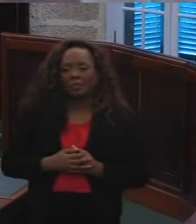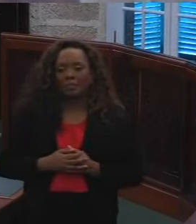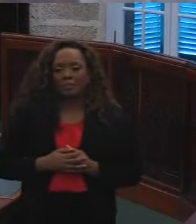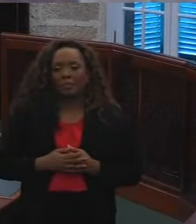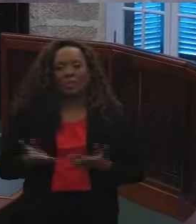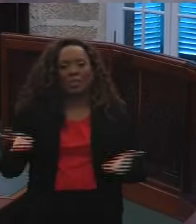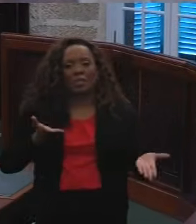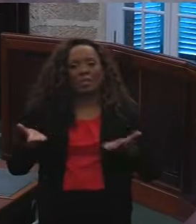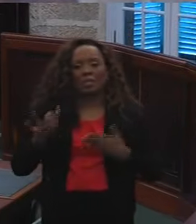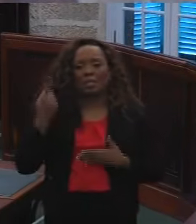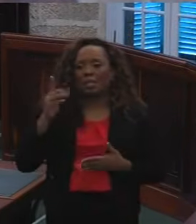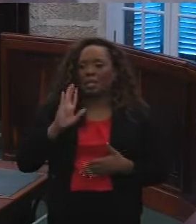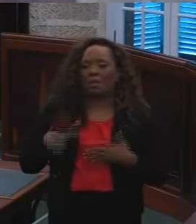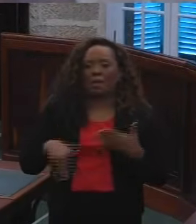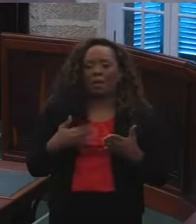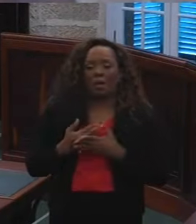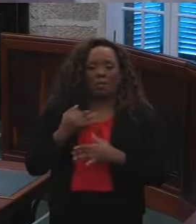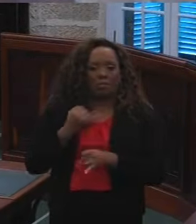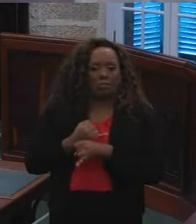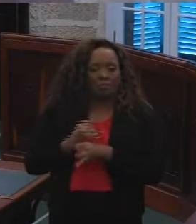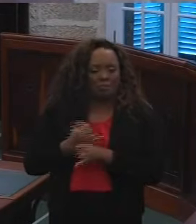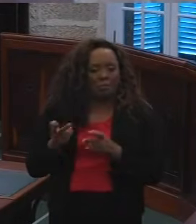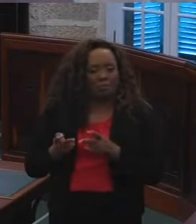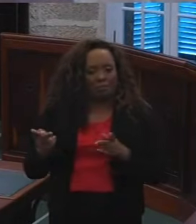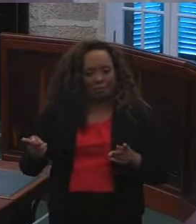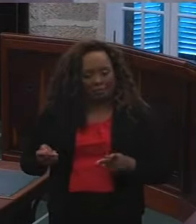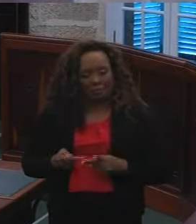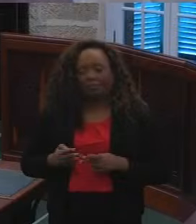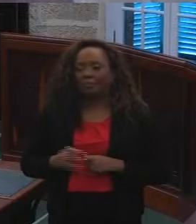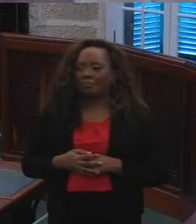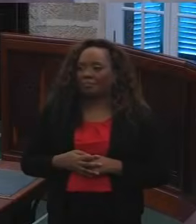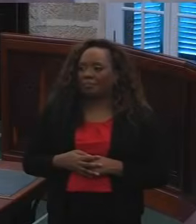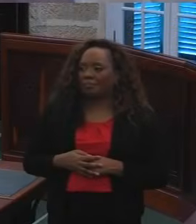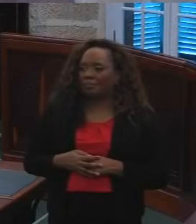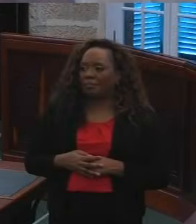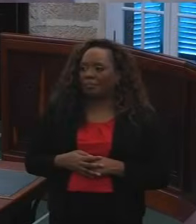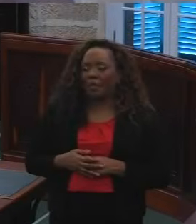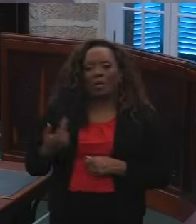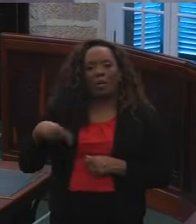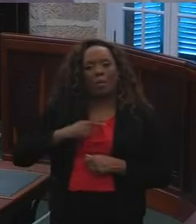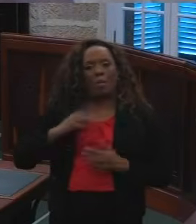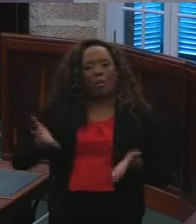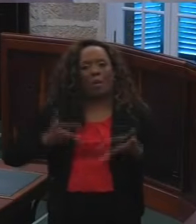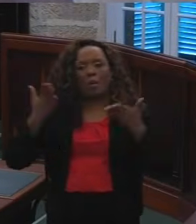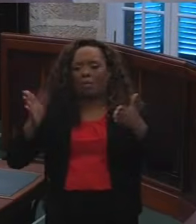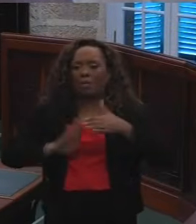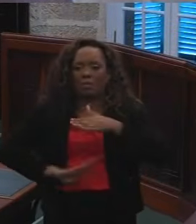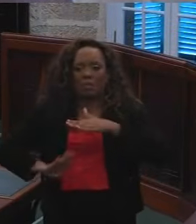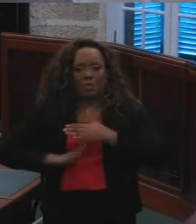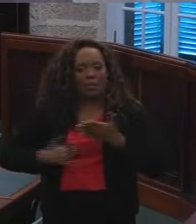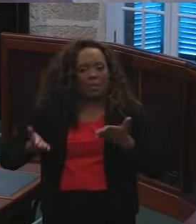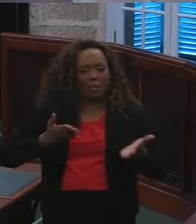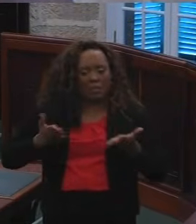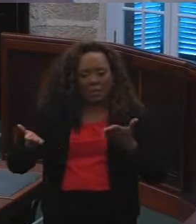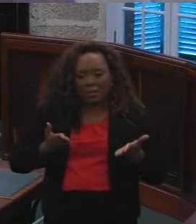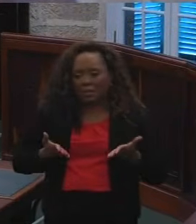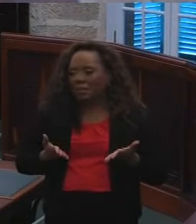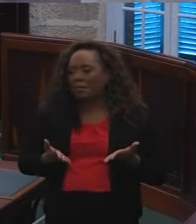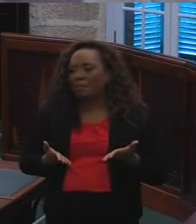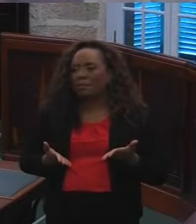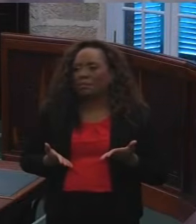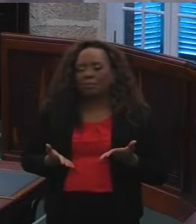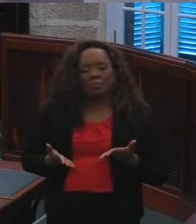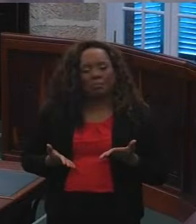all residential facilities. So there is a basic level of servicing that we will offer for any residential facilities that we won't deviate